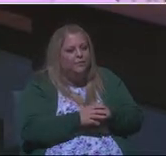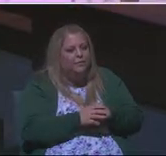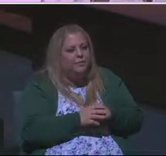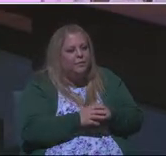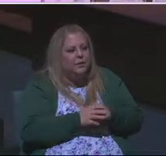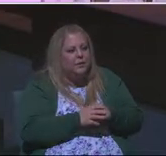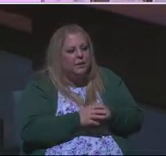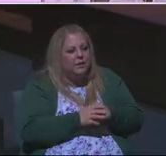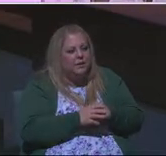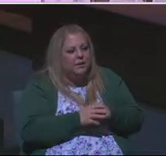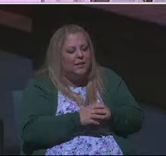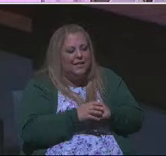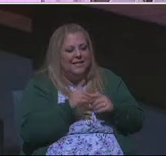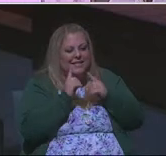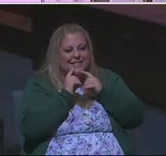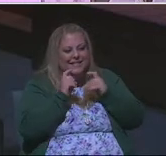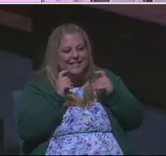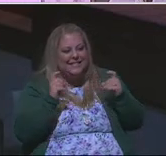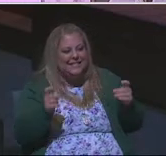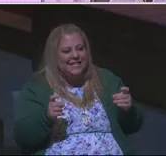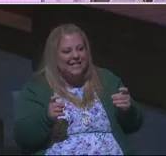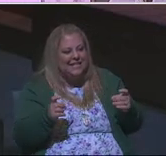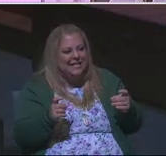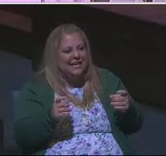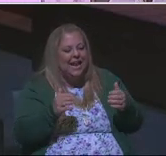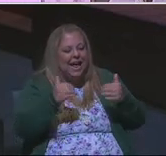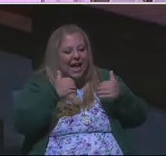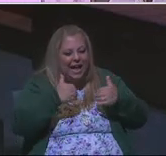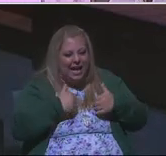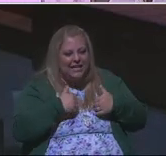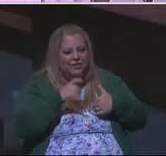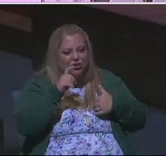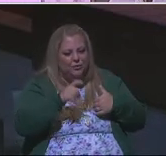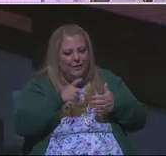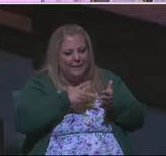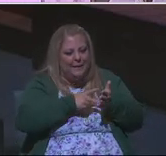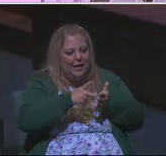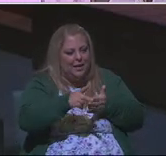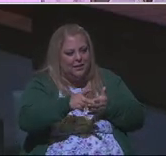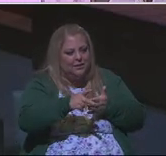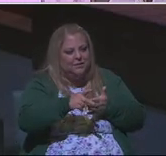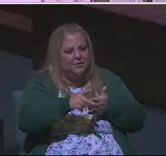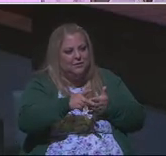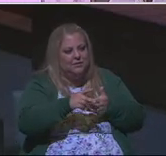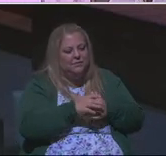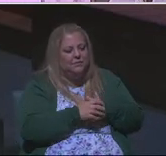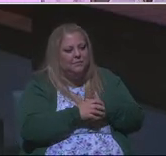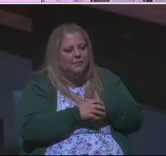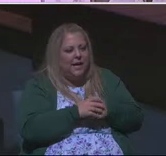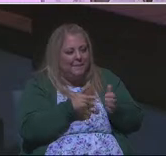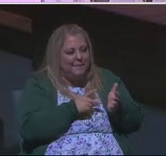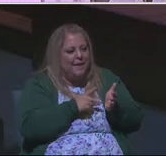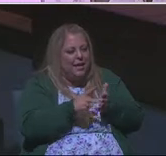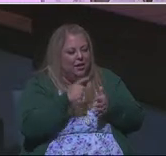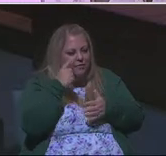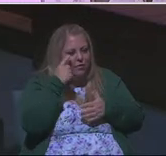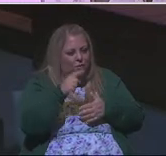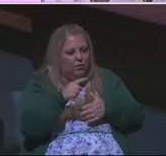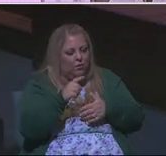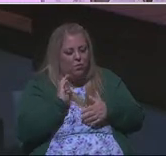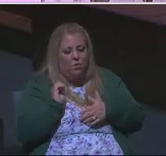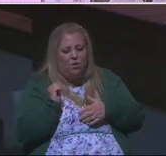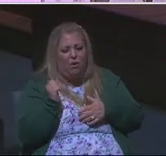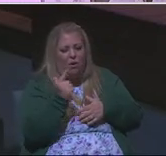to it. Sin has to be paid for. It has to be paid for. We're all